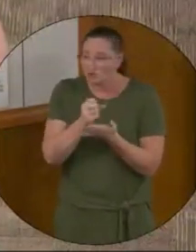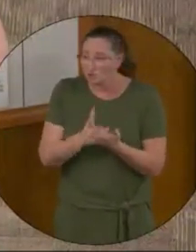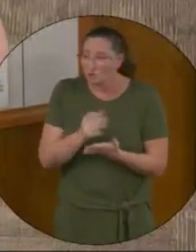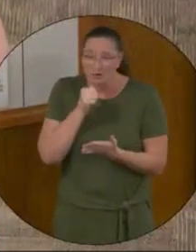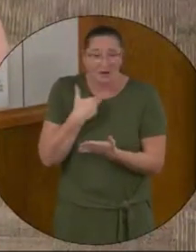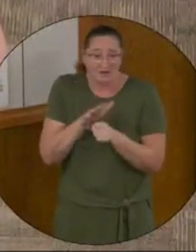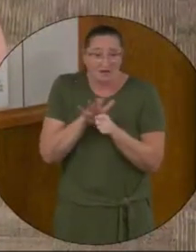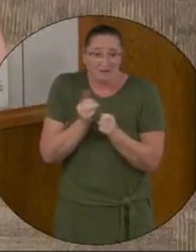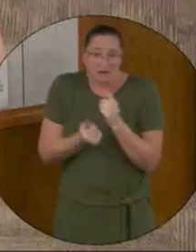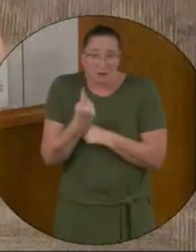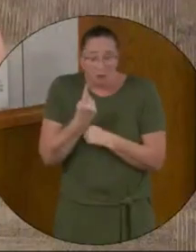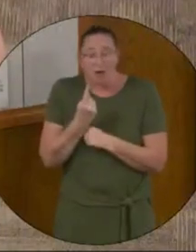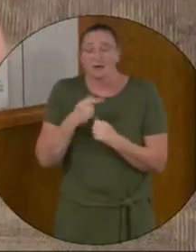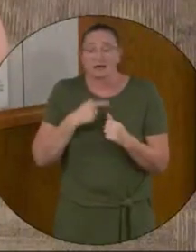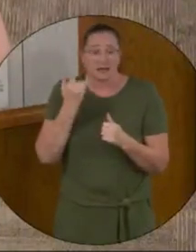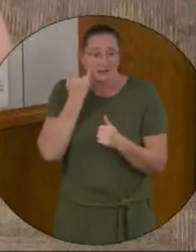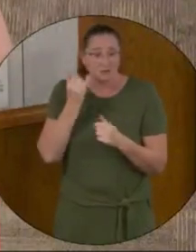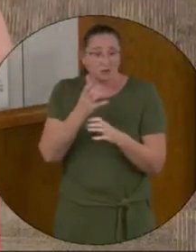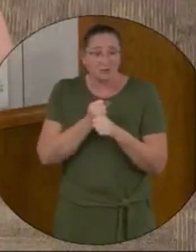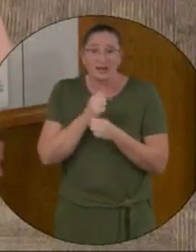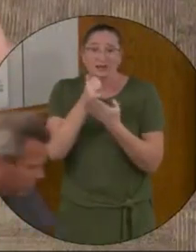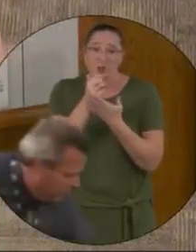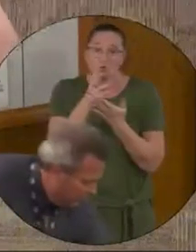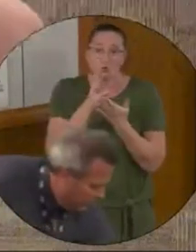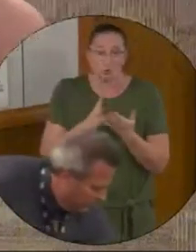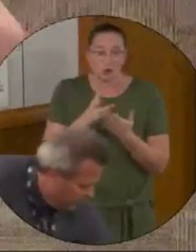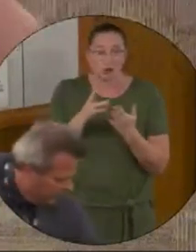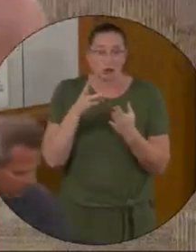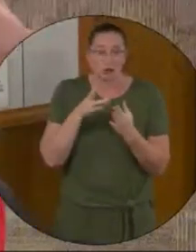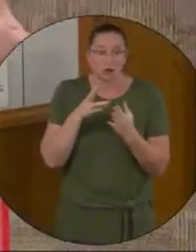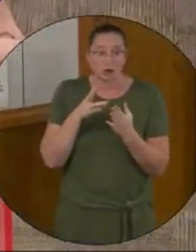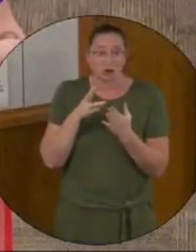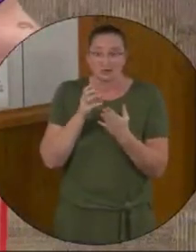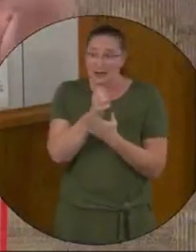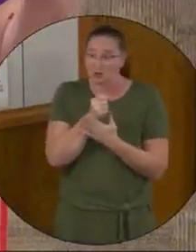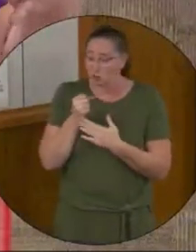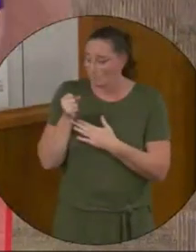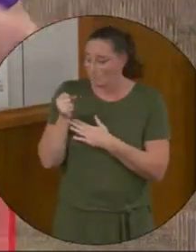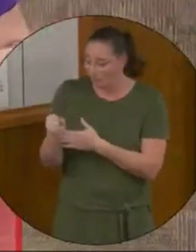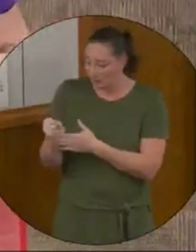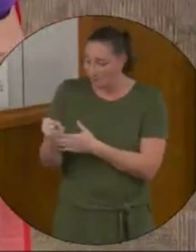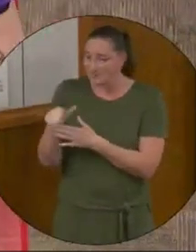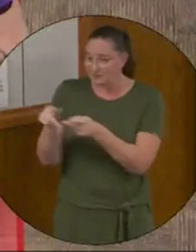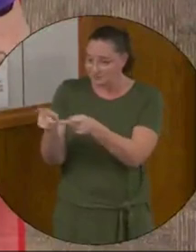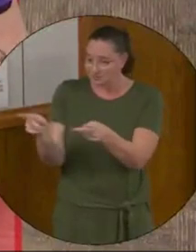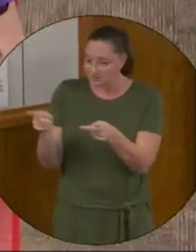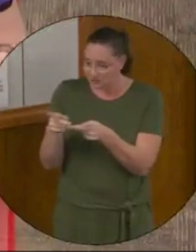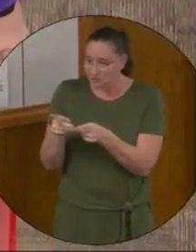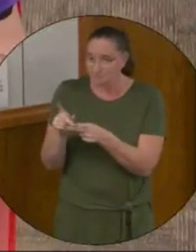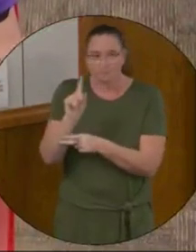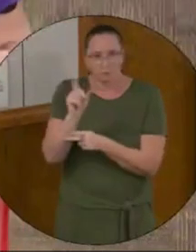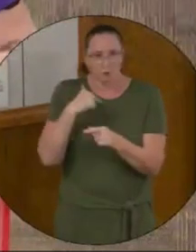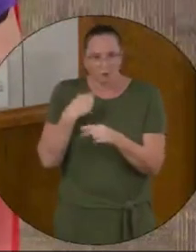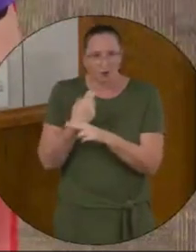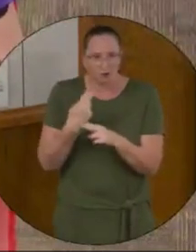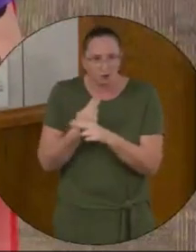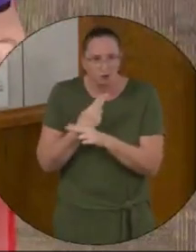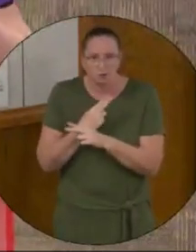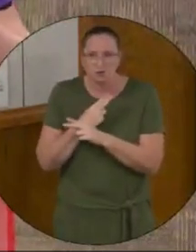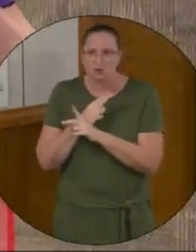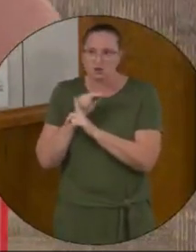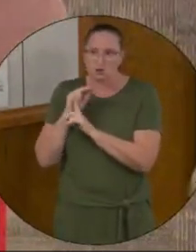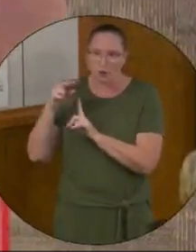anybody. And if you take those social workers and you put them in this position where they are used to